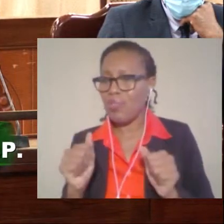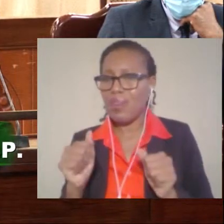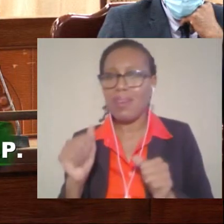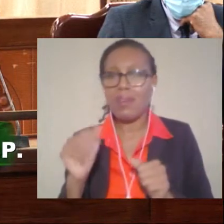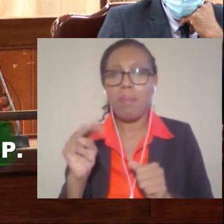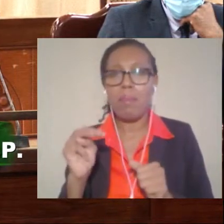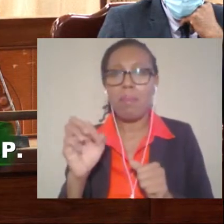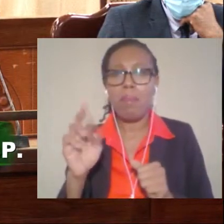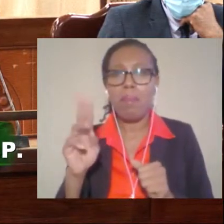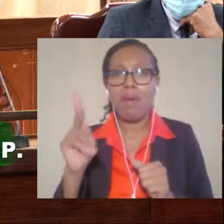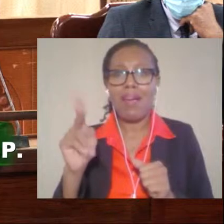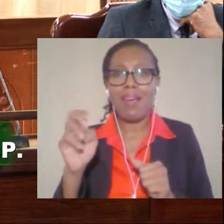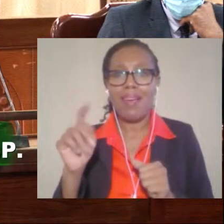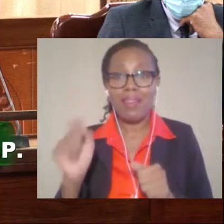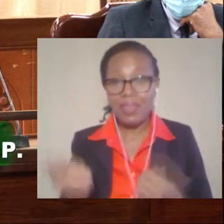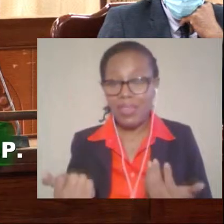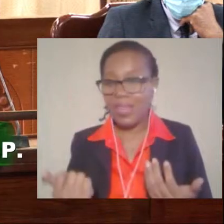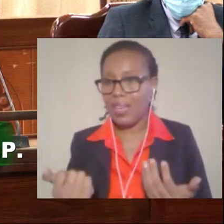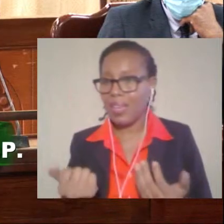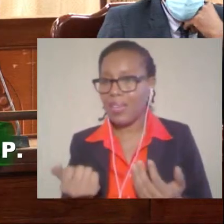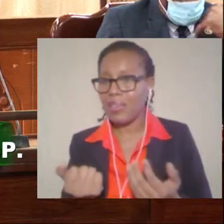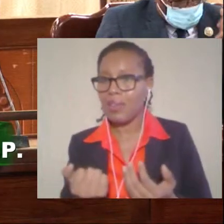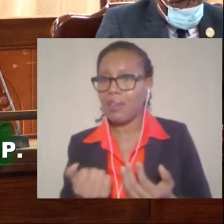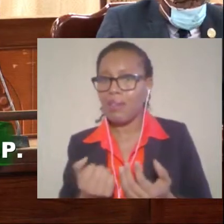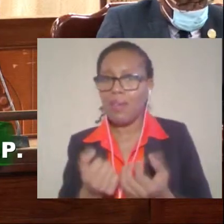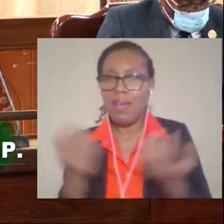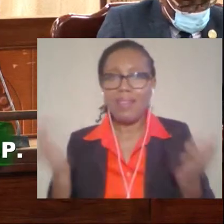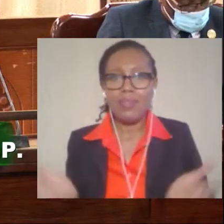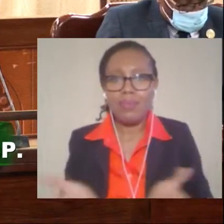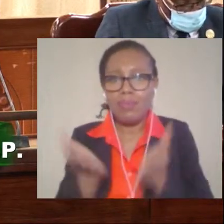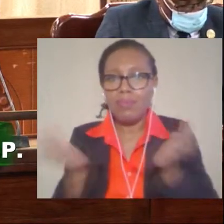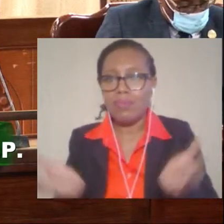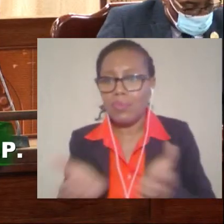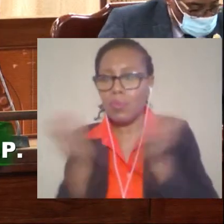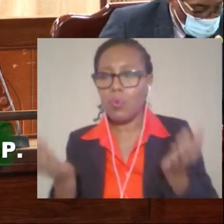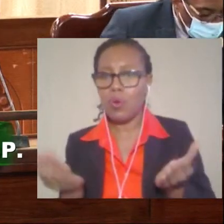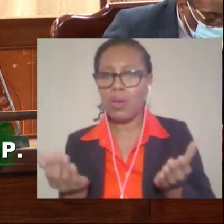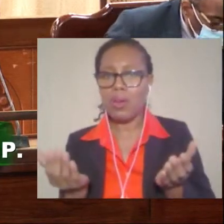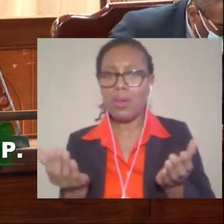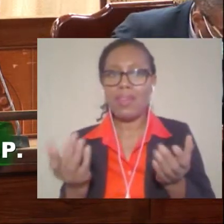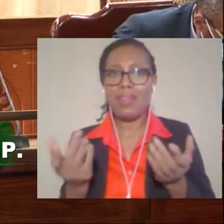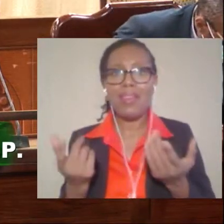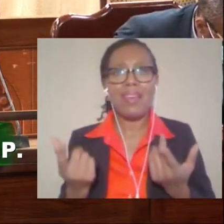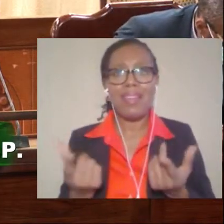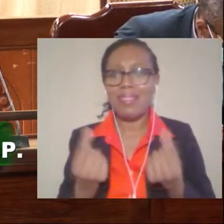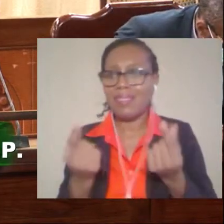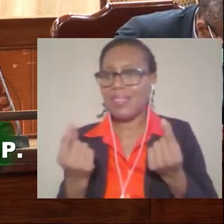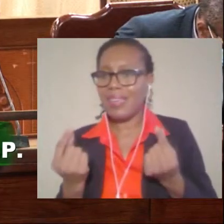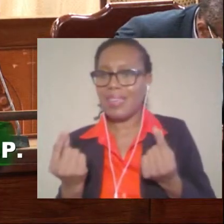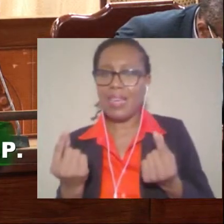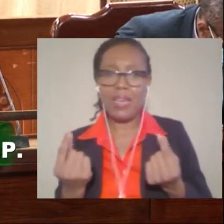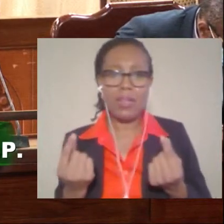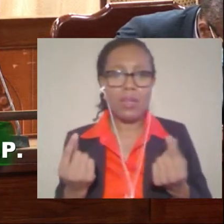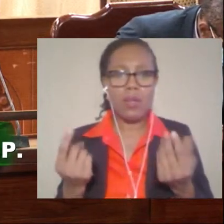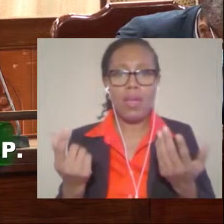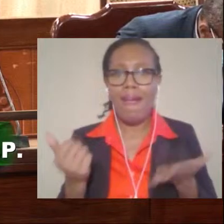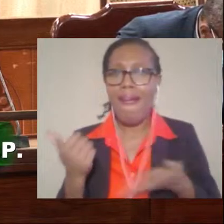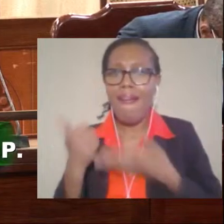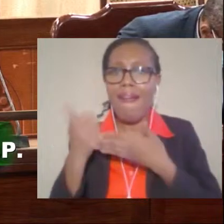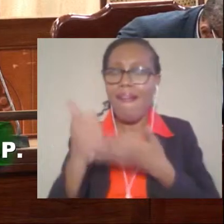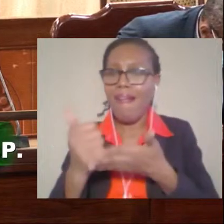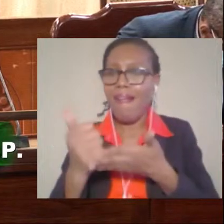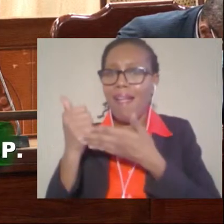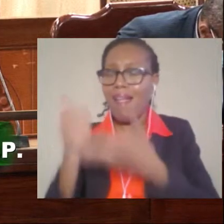BADMC. There has been a lack of traction in developing the marketing arm